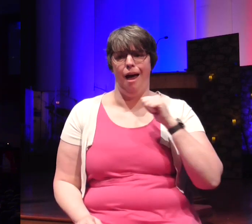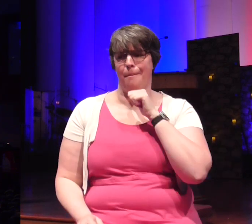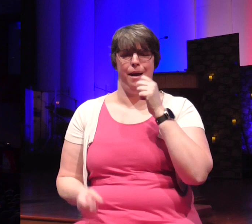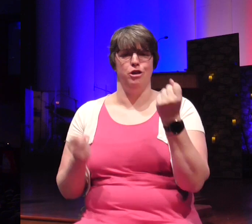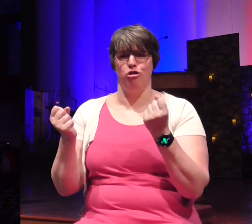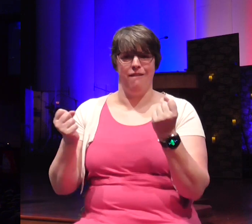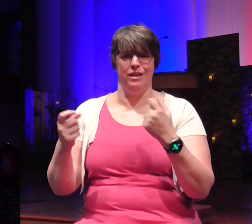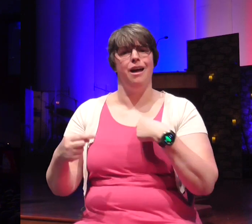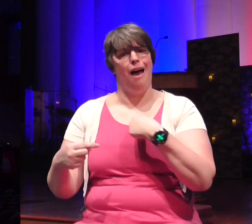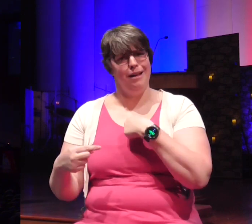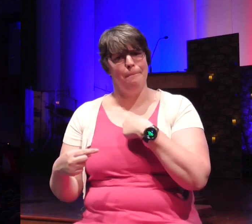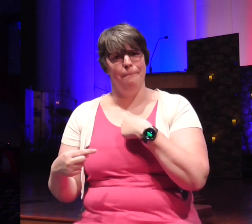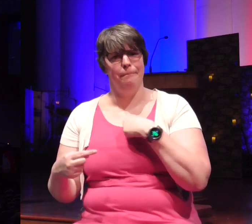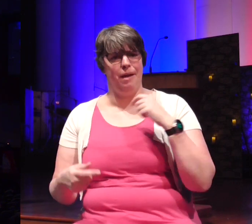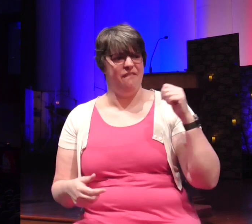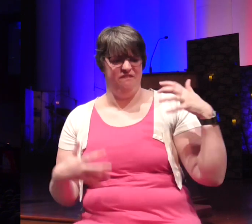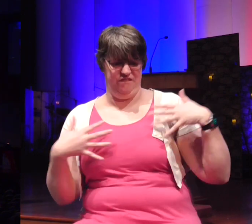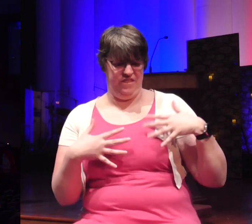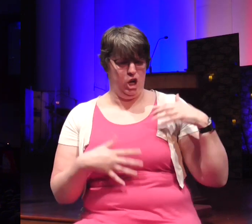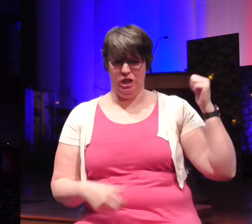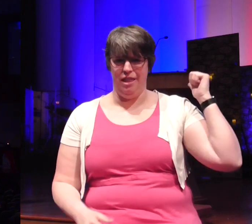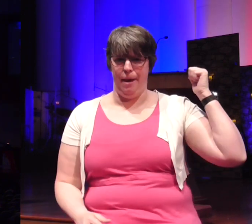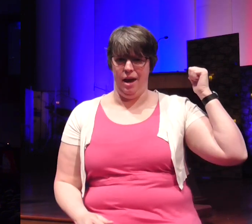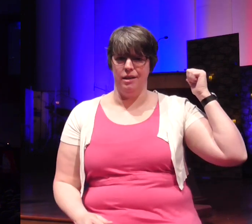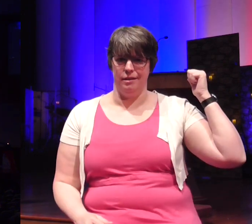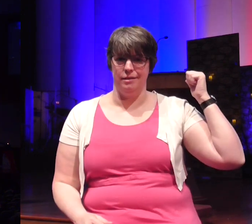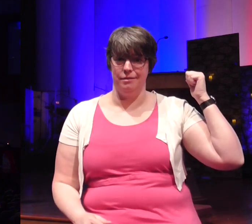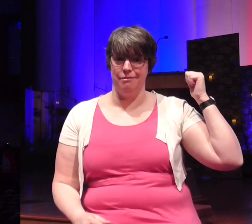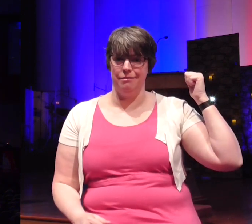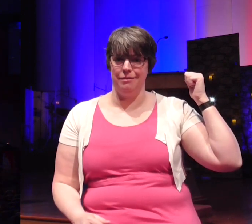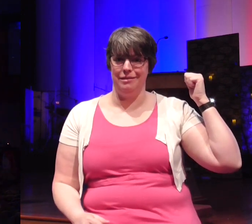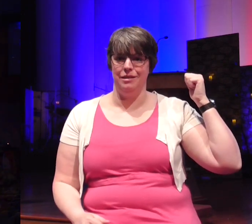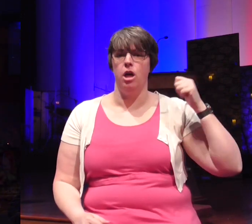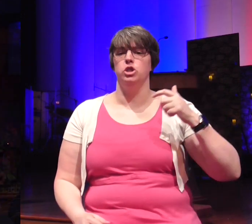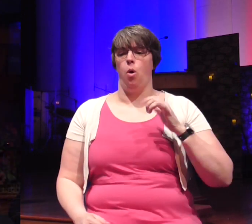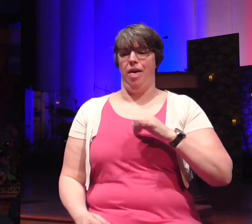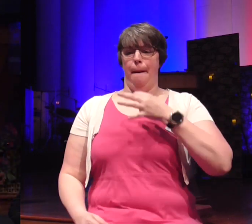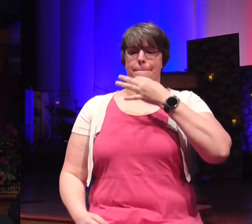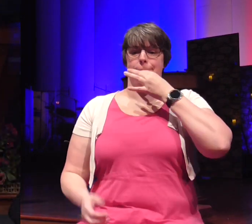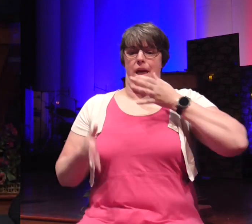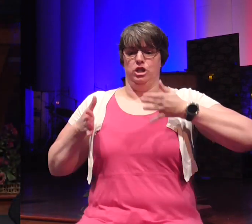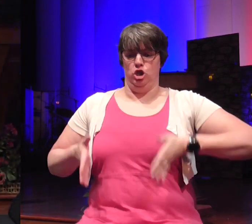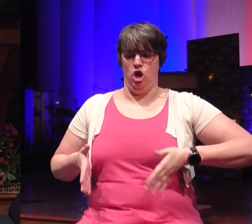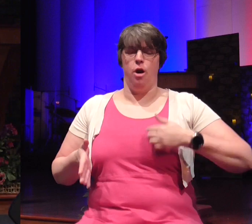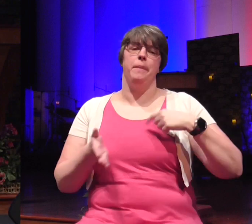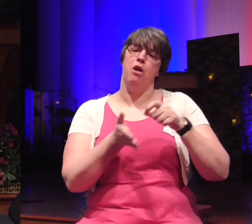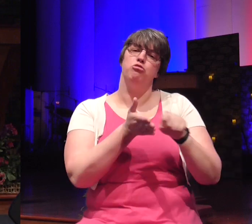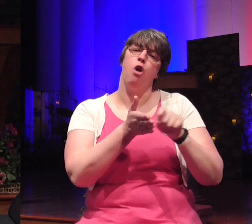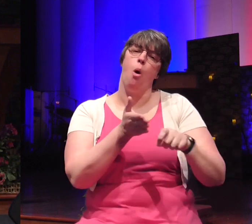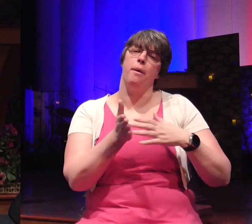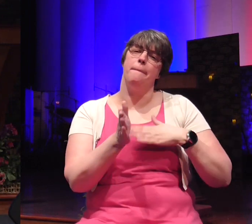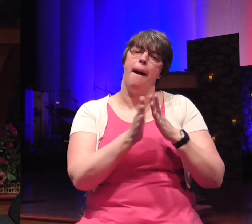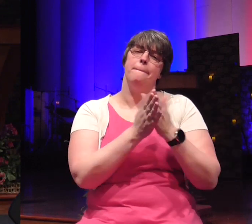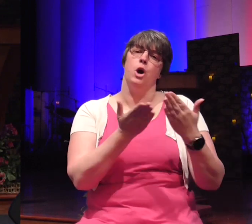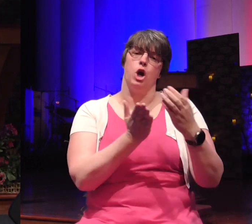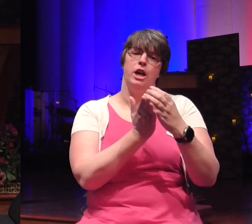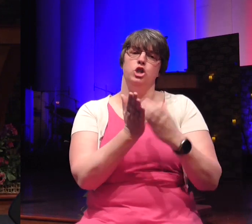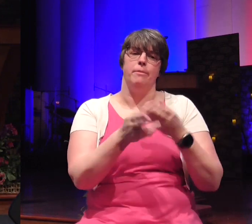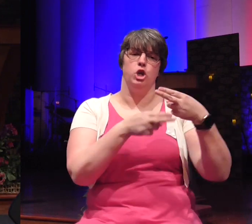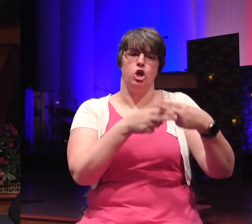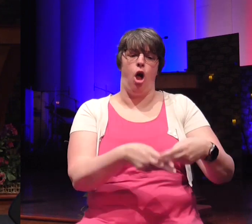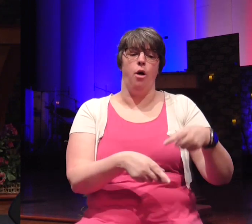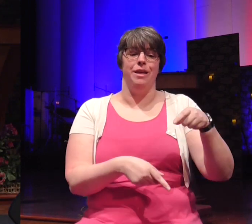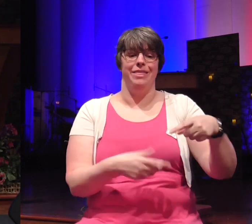The master of fear knows that, as I wrote in my book in a chapter called This Fear